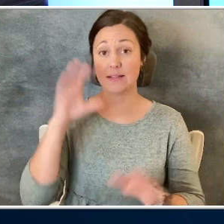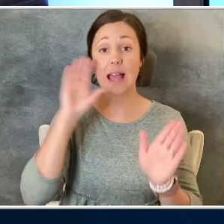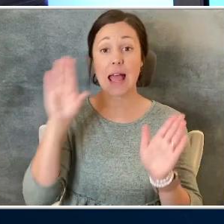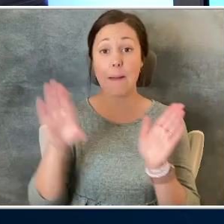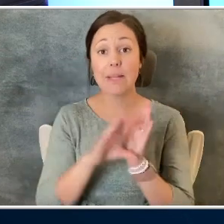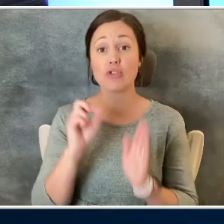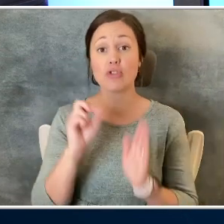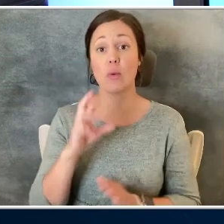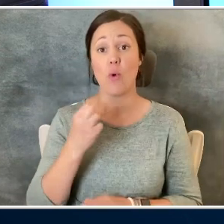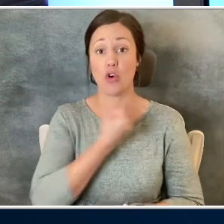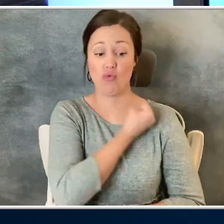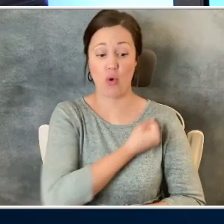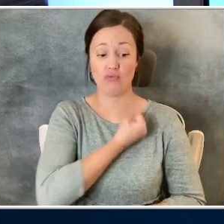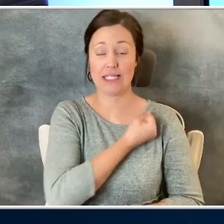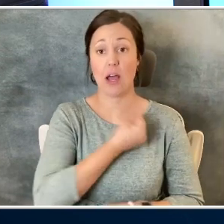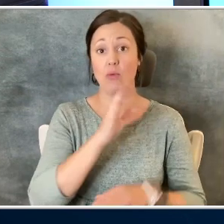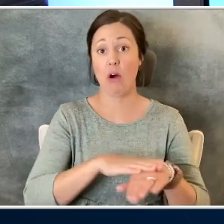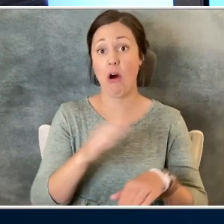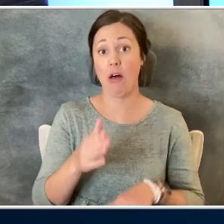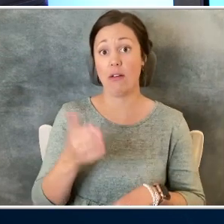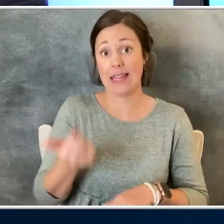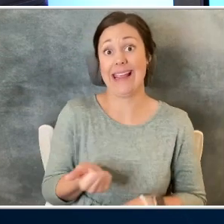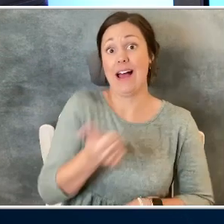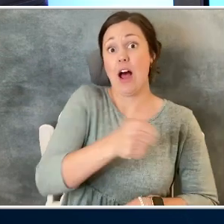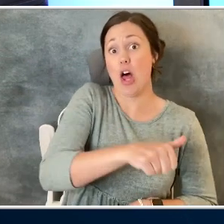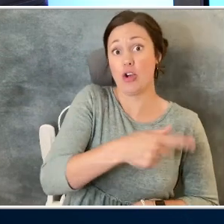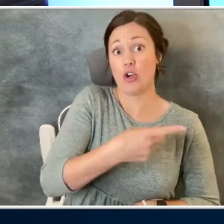in the future? Great question. Dr. Holding.